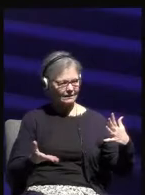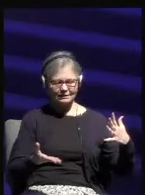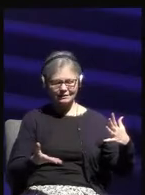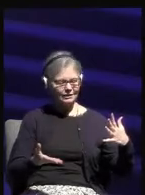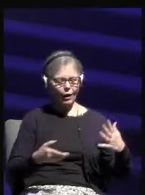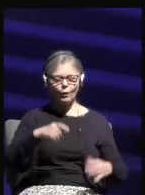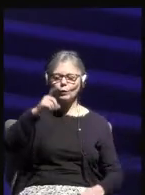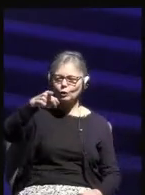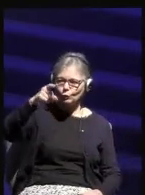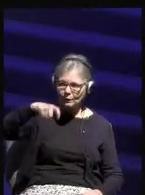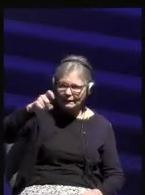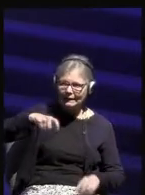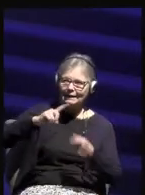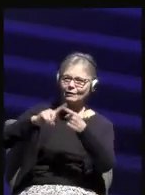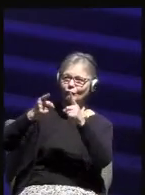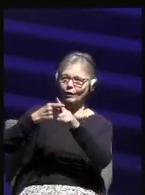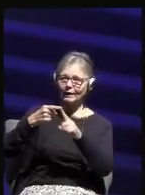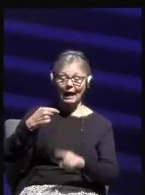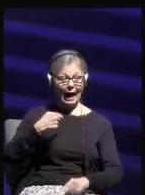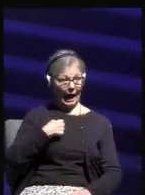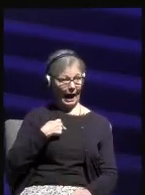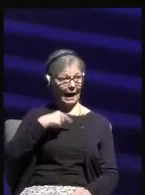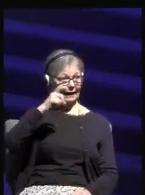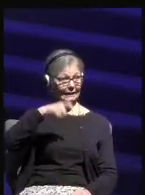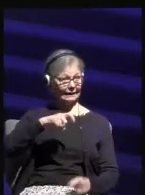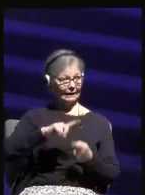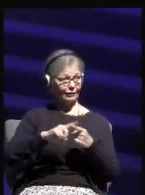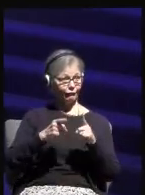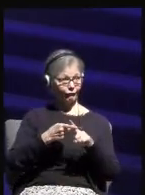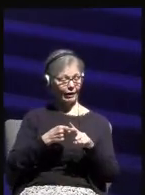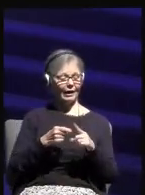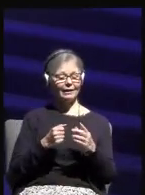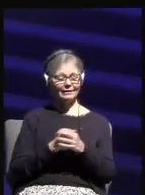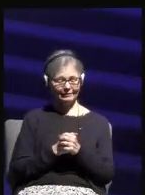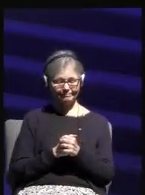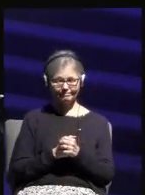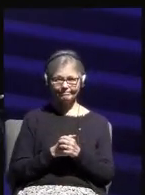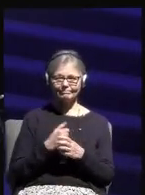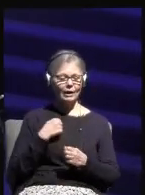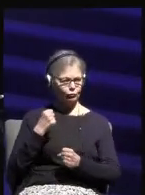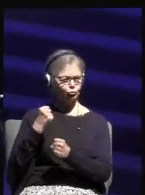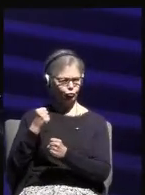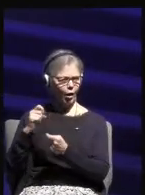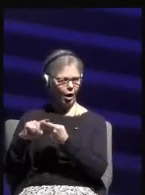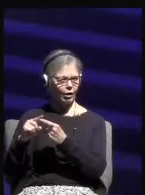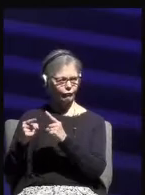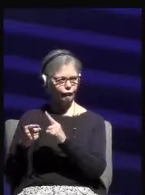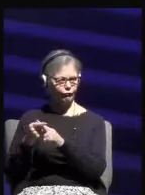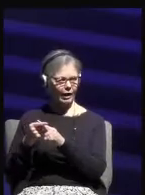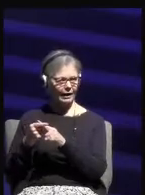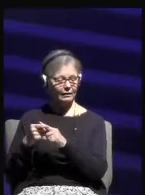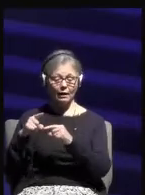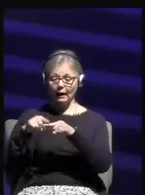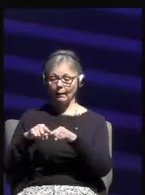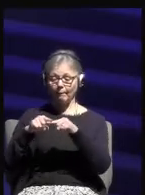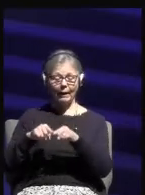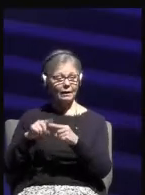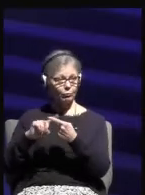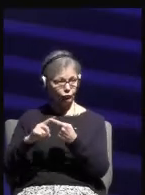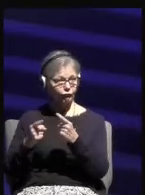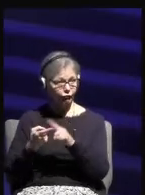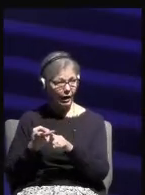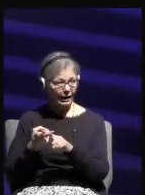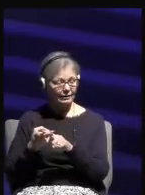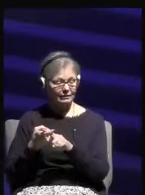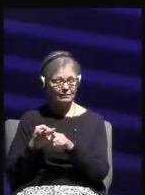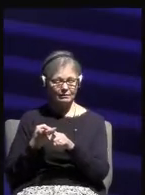You need a friend. Somebody say, I need a friend. I need a friend. I need a strong friend. I need a reliable friend. I